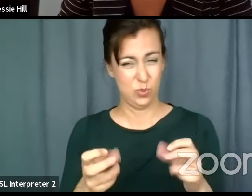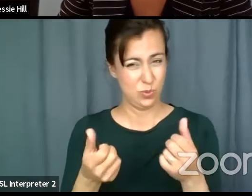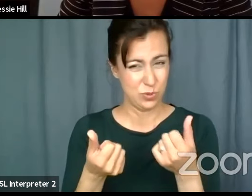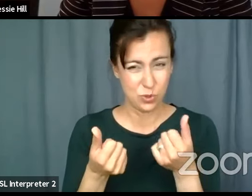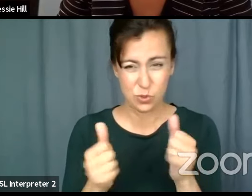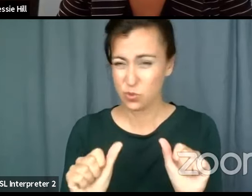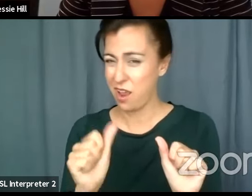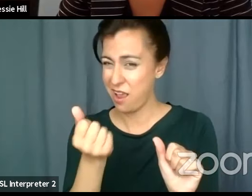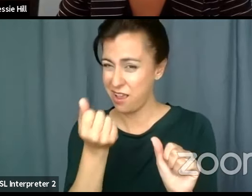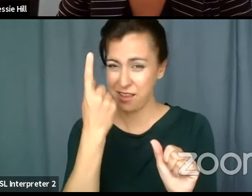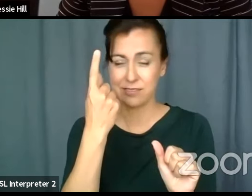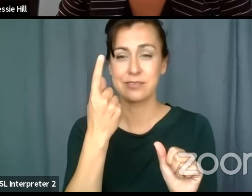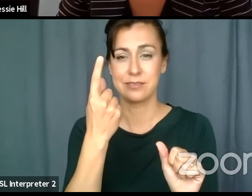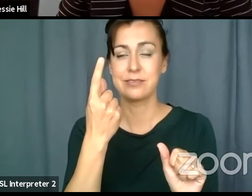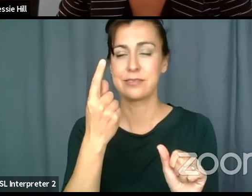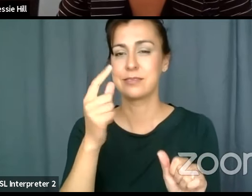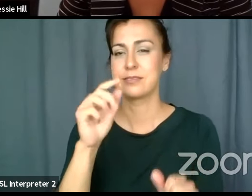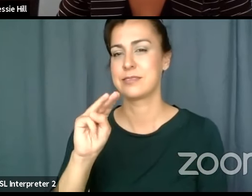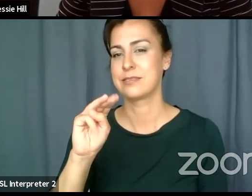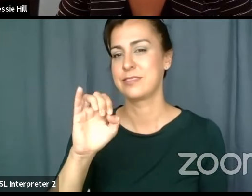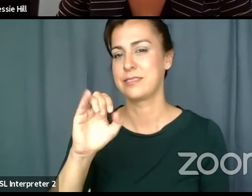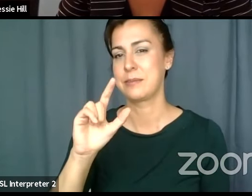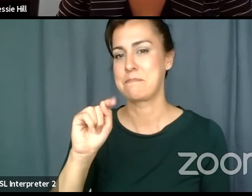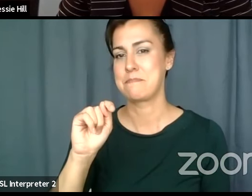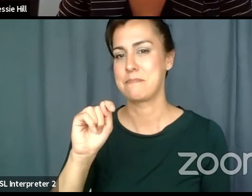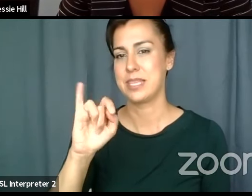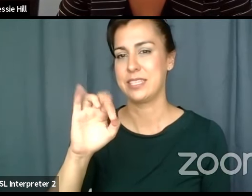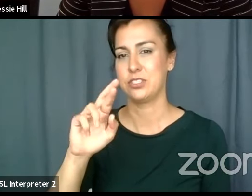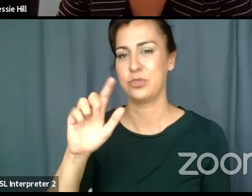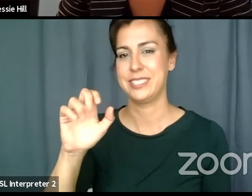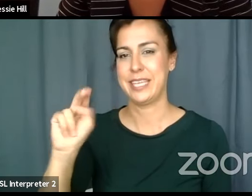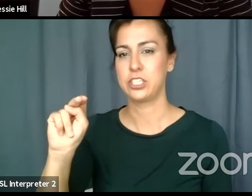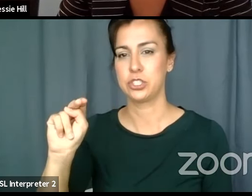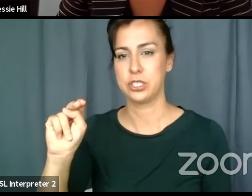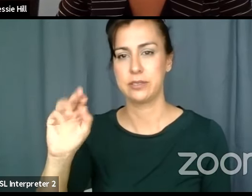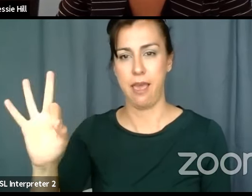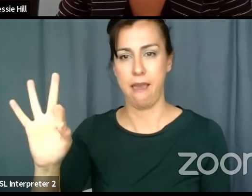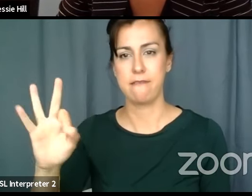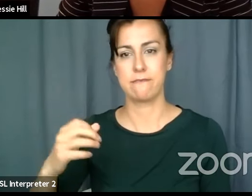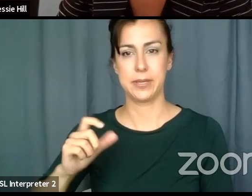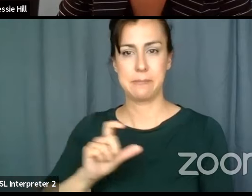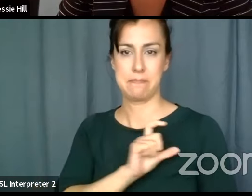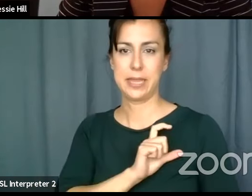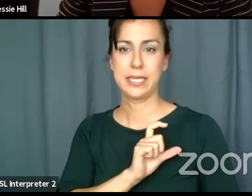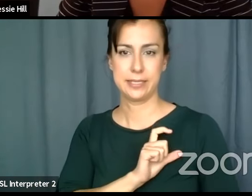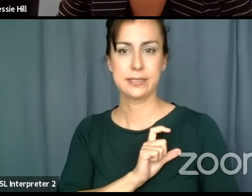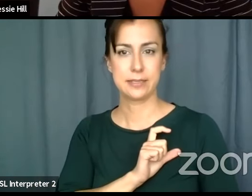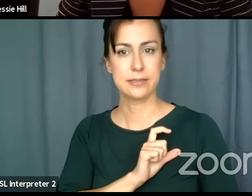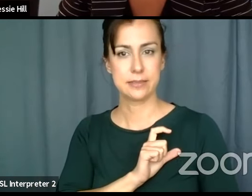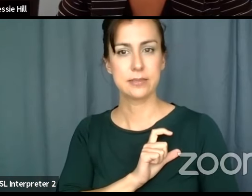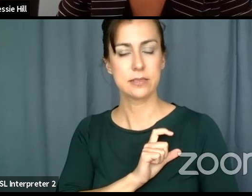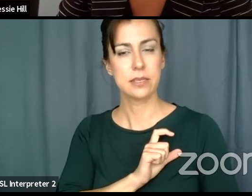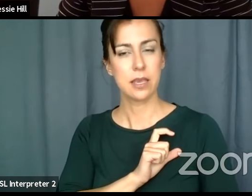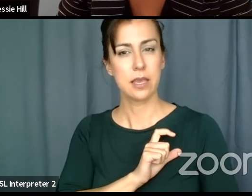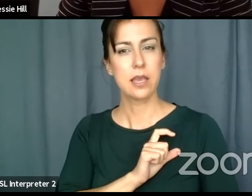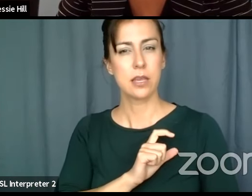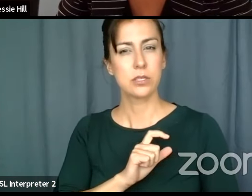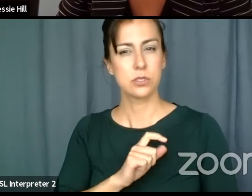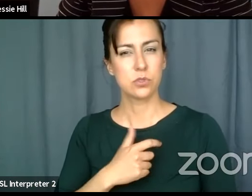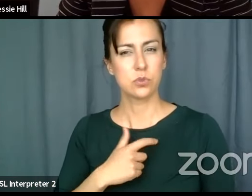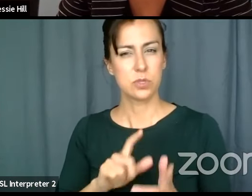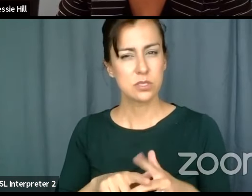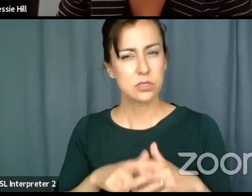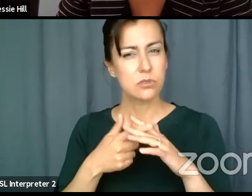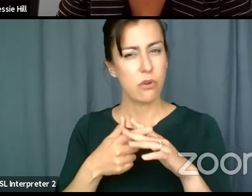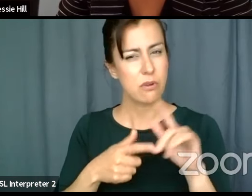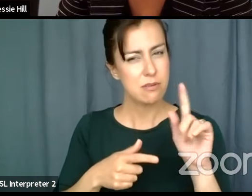is the militarization of police. And to finally begin to ask the questions about